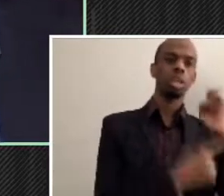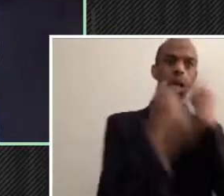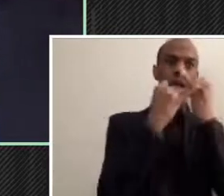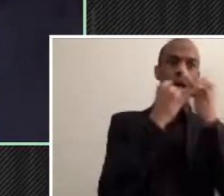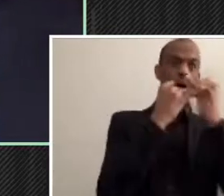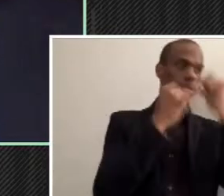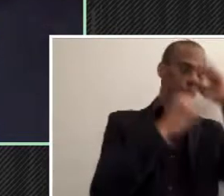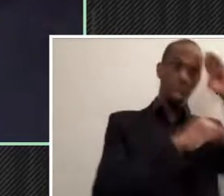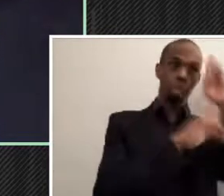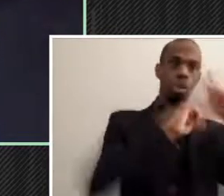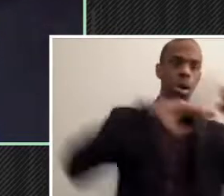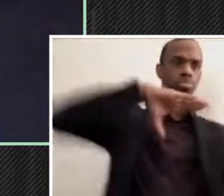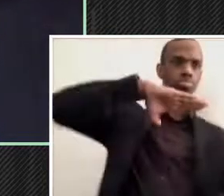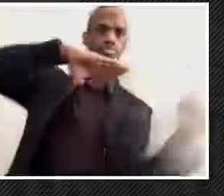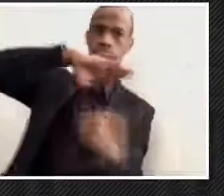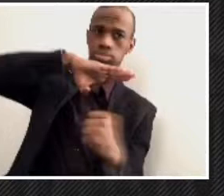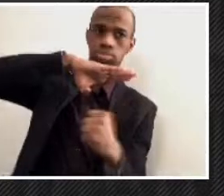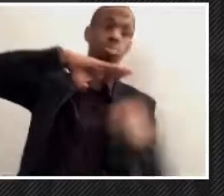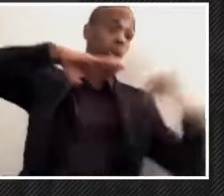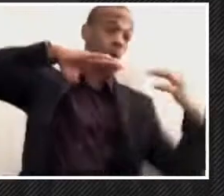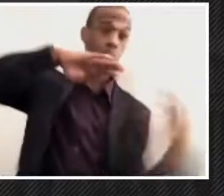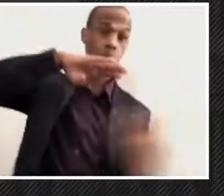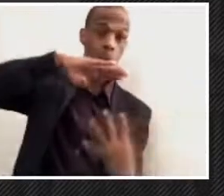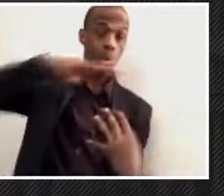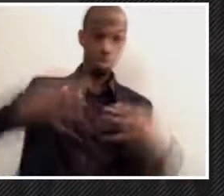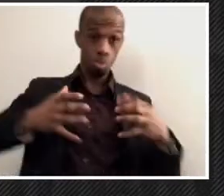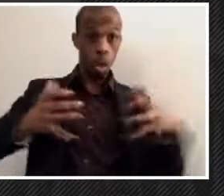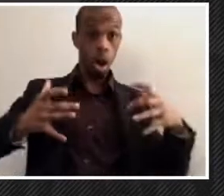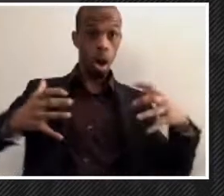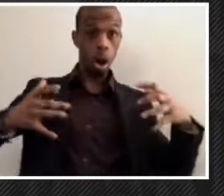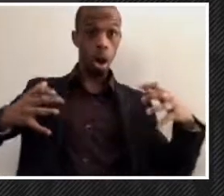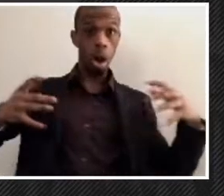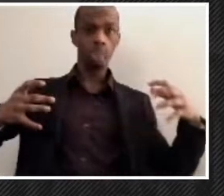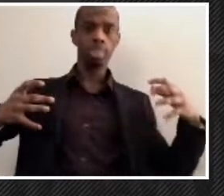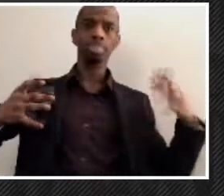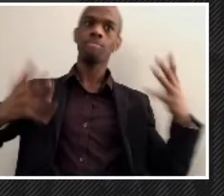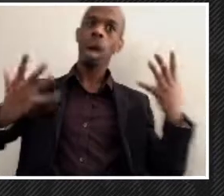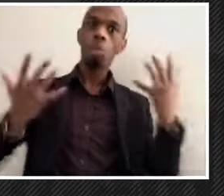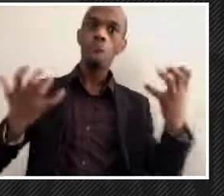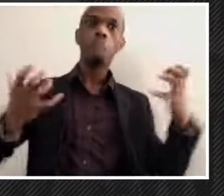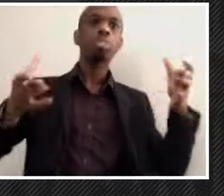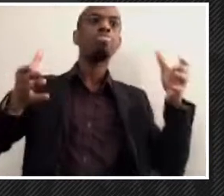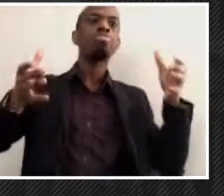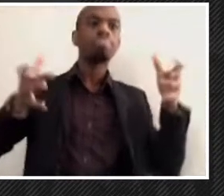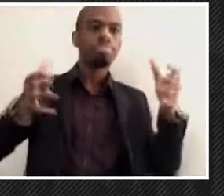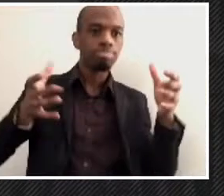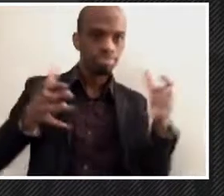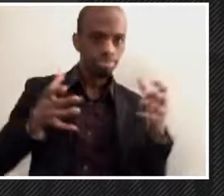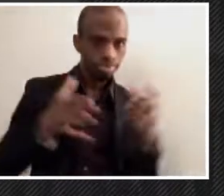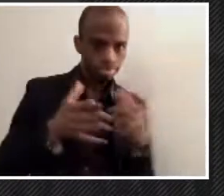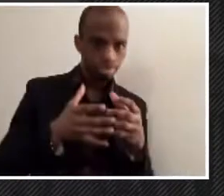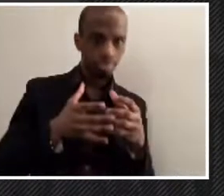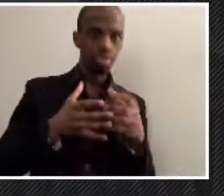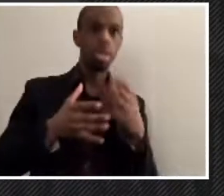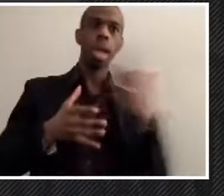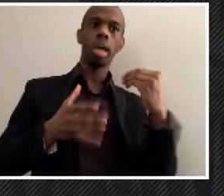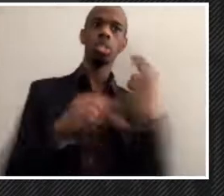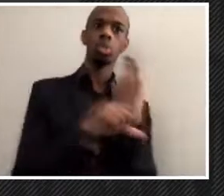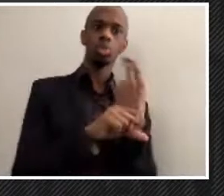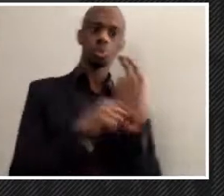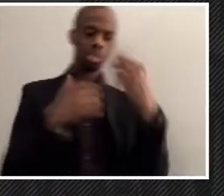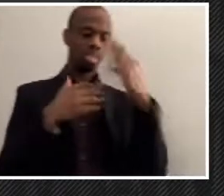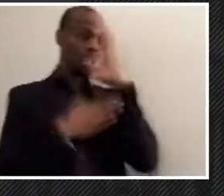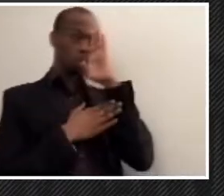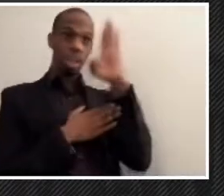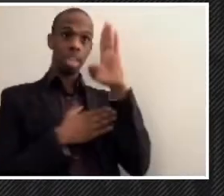population. I want to use directly impacted leadership as a way to not